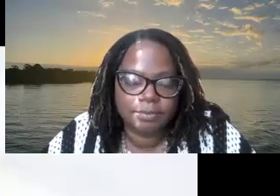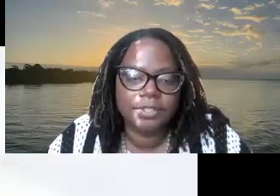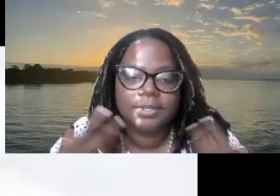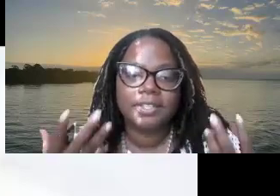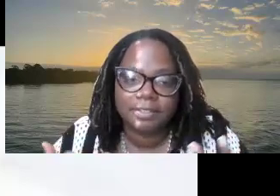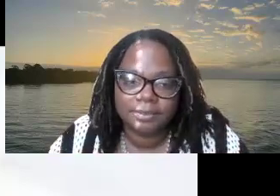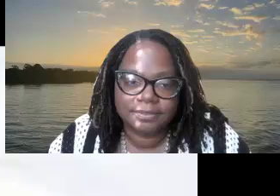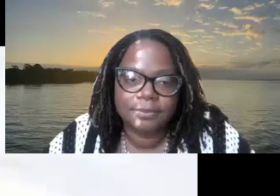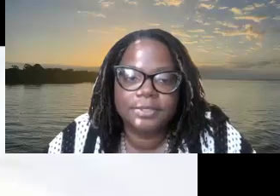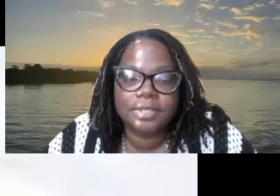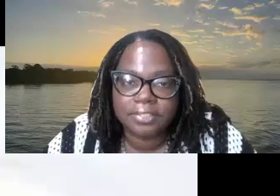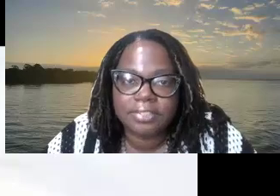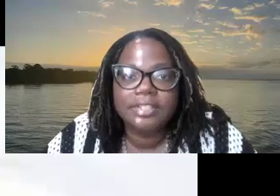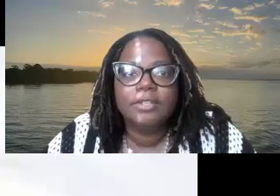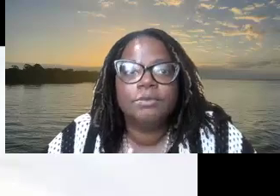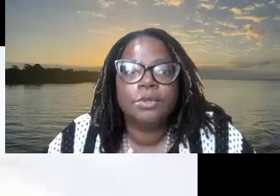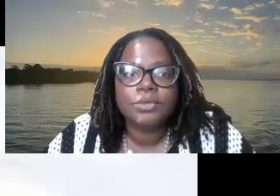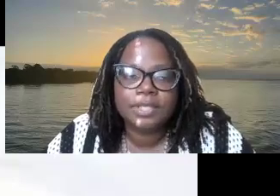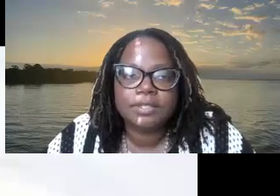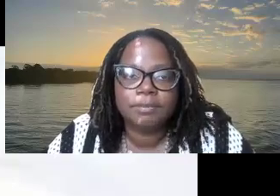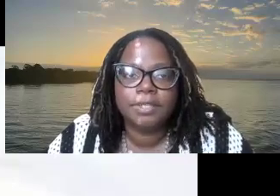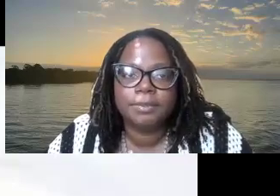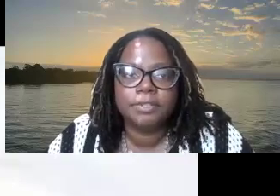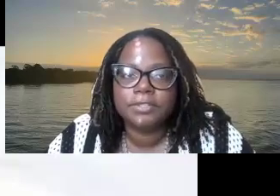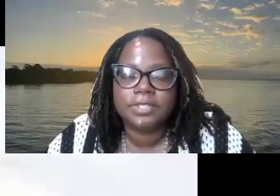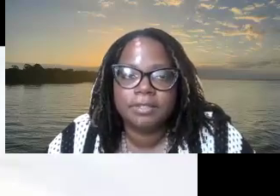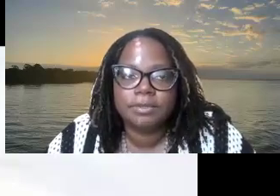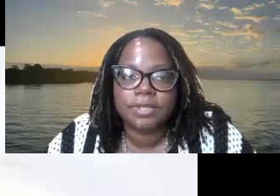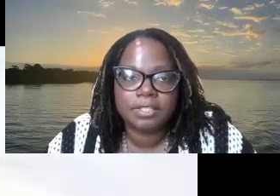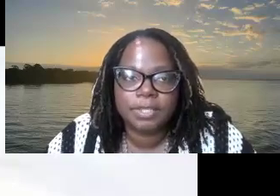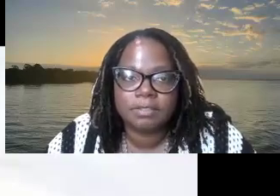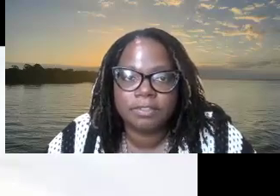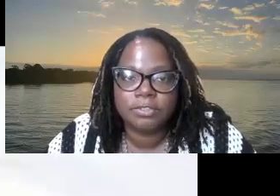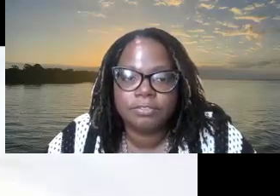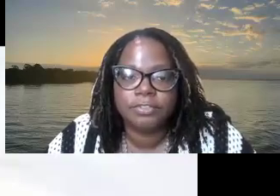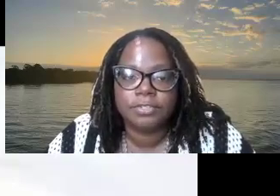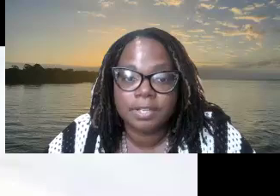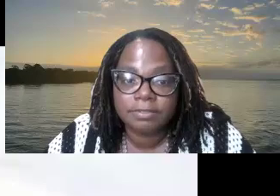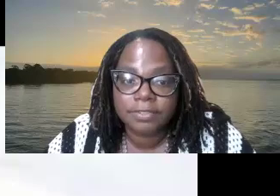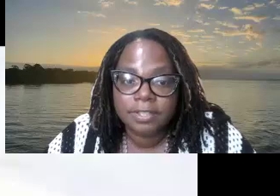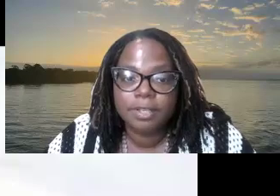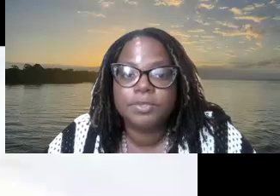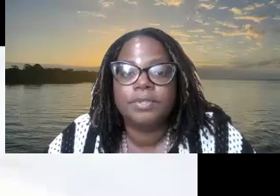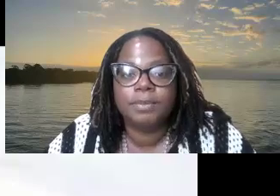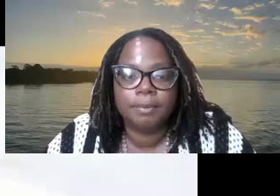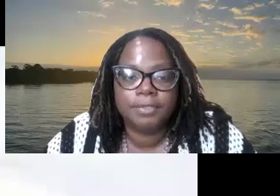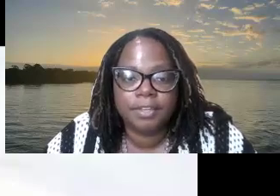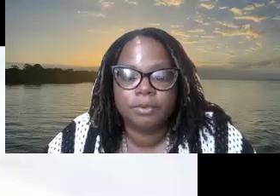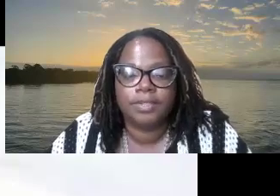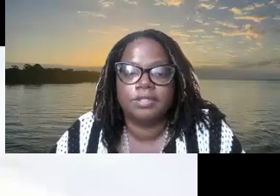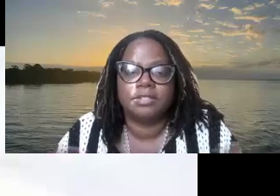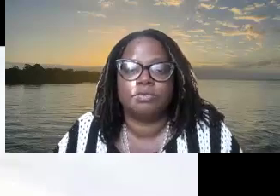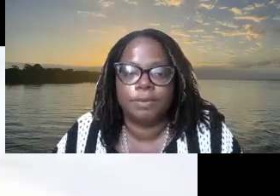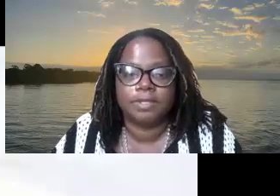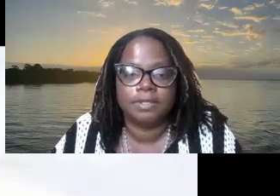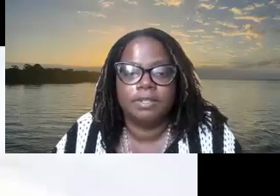practices? What do you hear? What do you touch? Those things, being able to understand those aspects of culture for yourself helps you then be